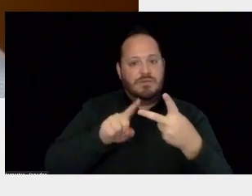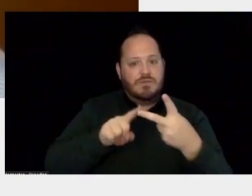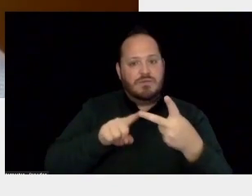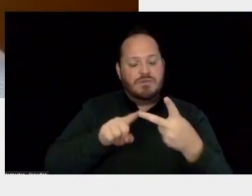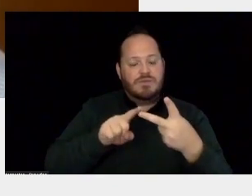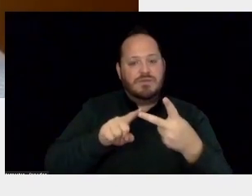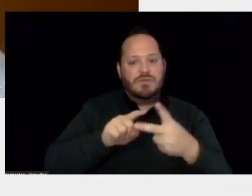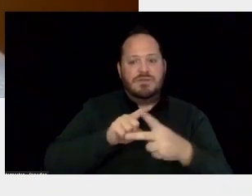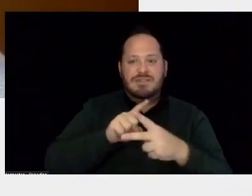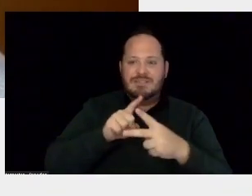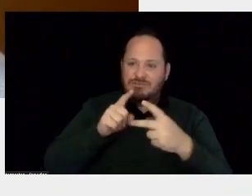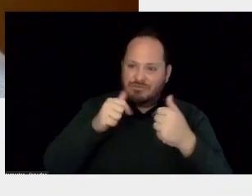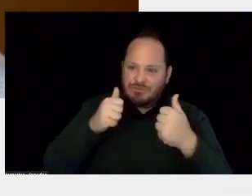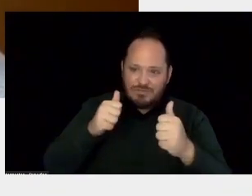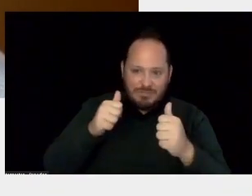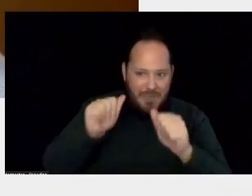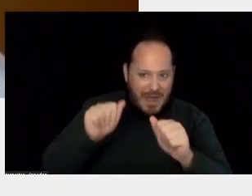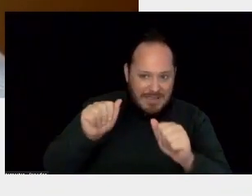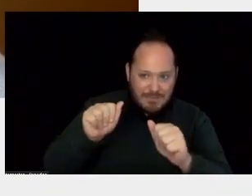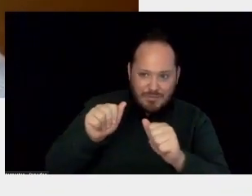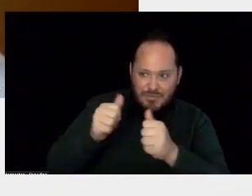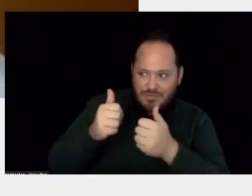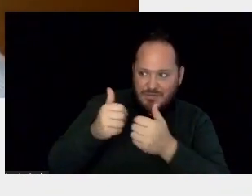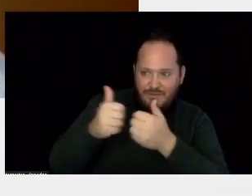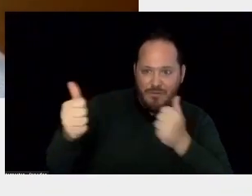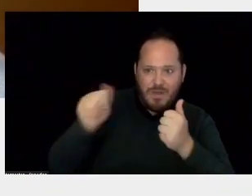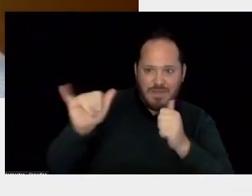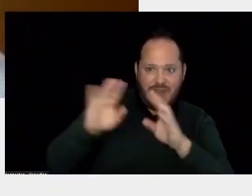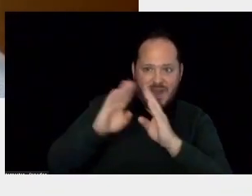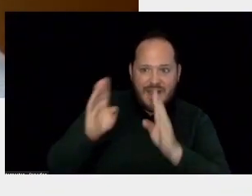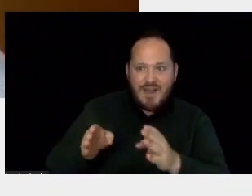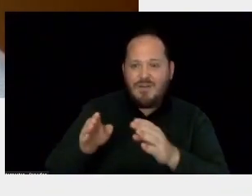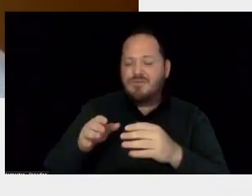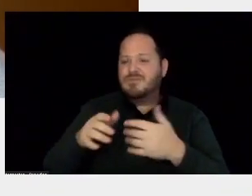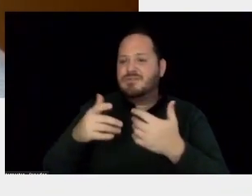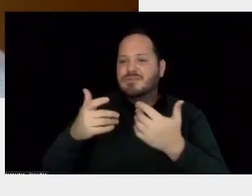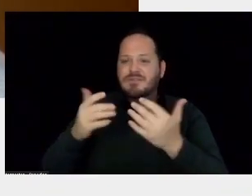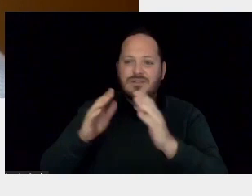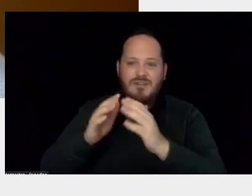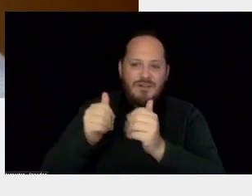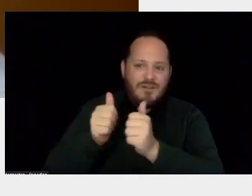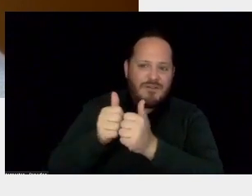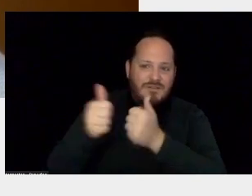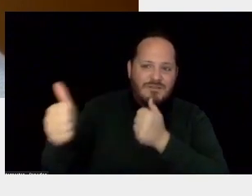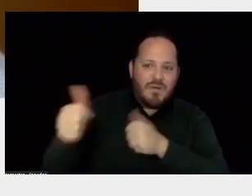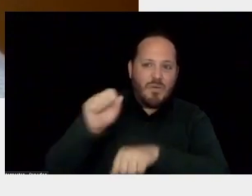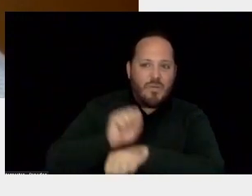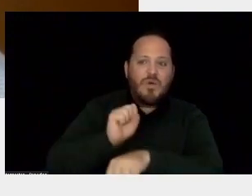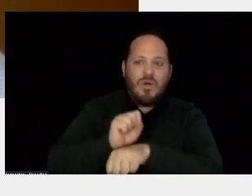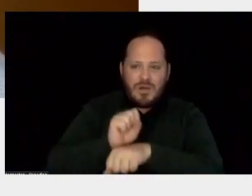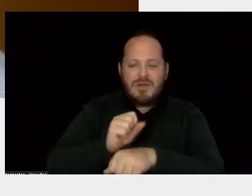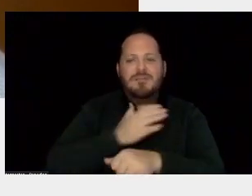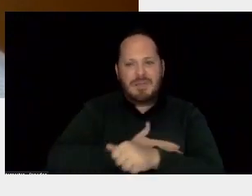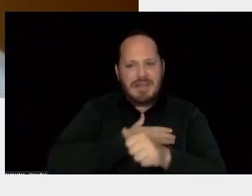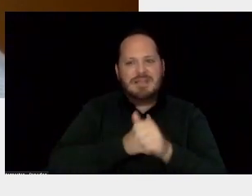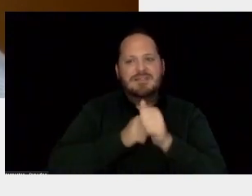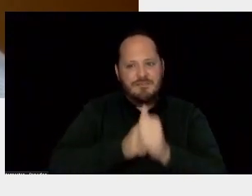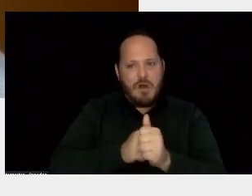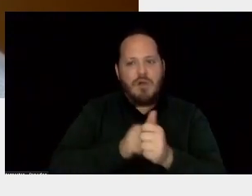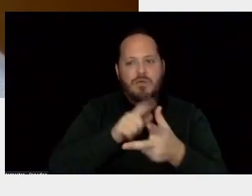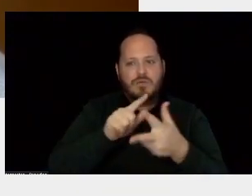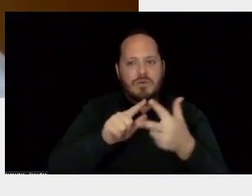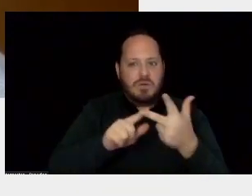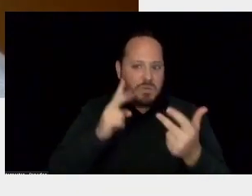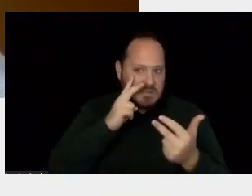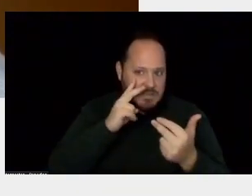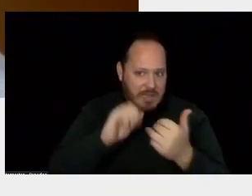just absolutely crucial, and it is working in Washington State. So please continue to do those things, and we'll see how long we need to do it.